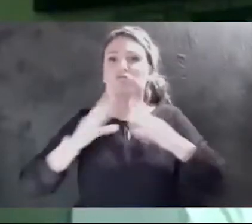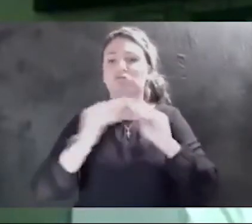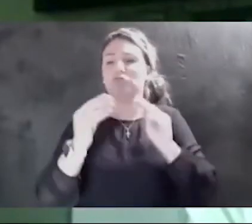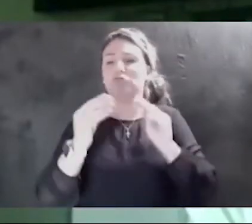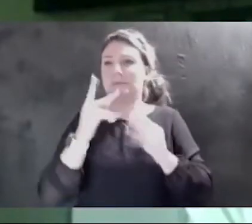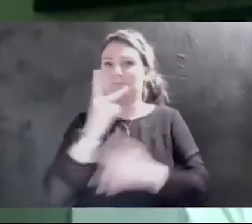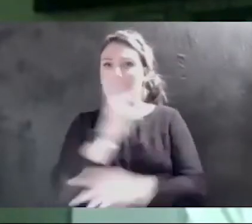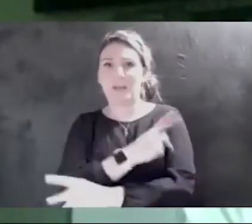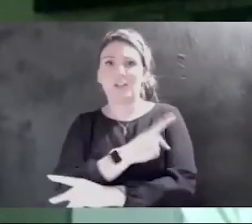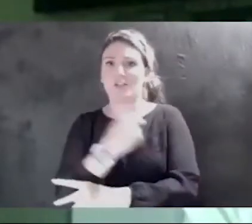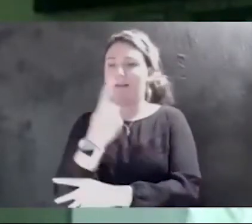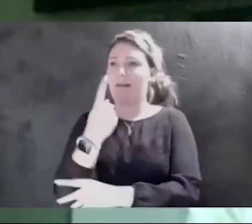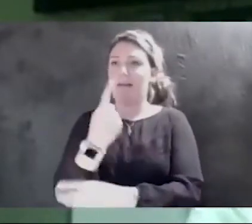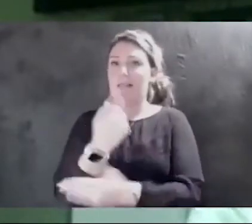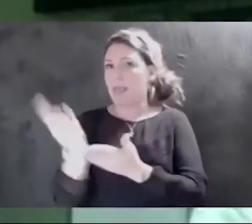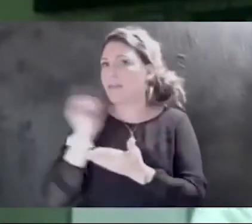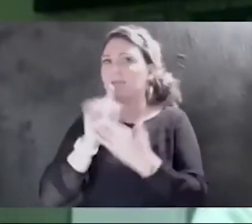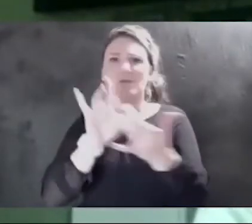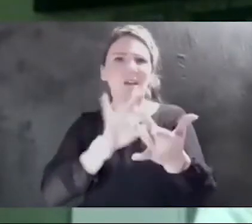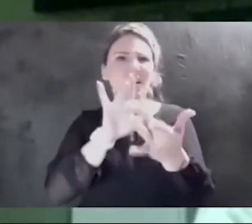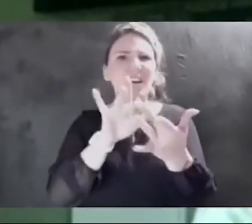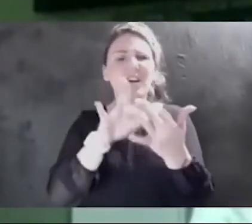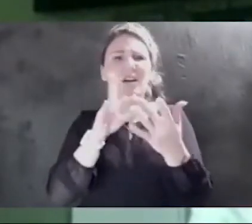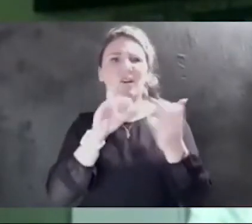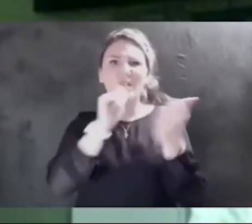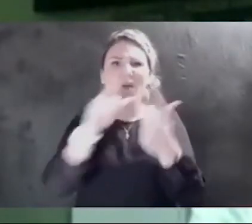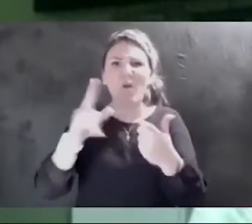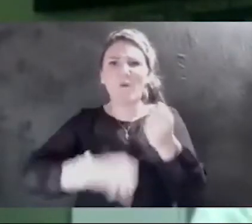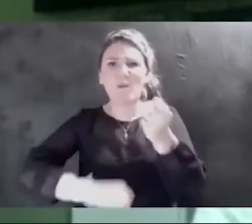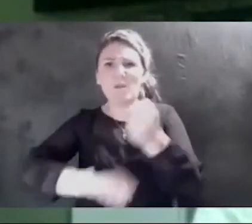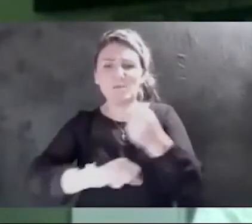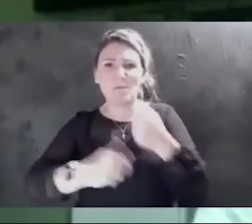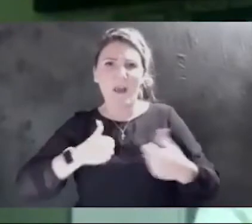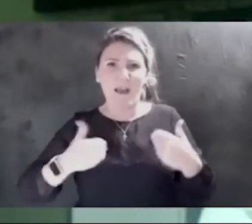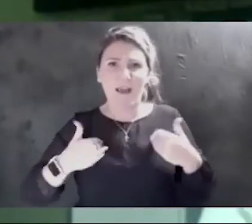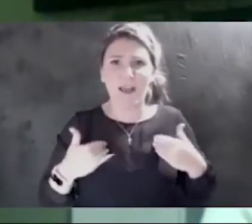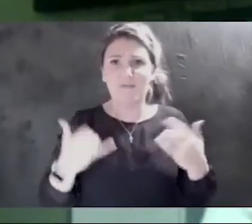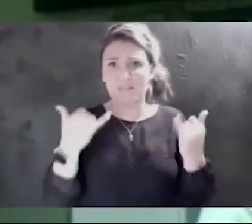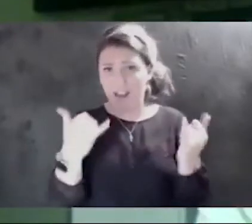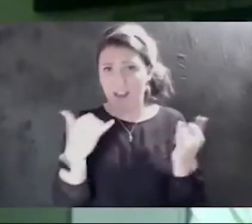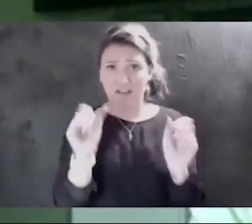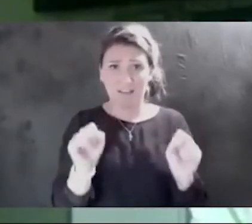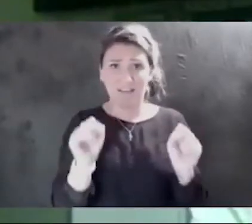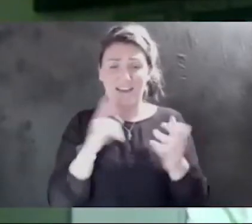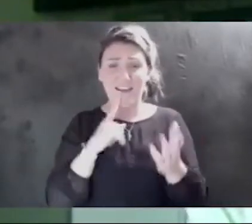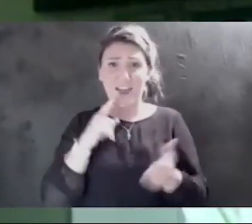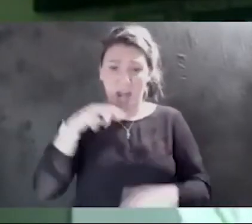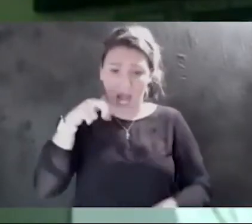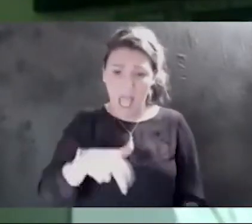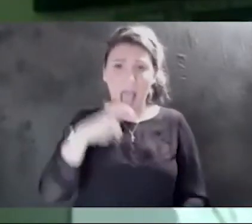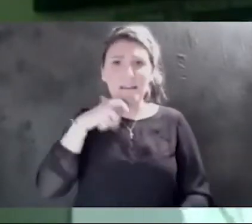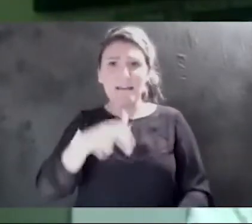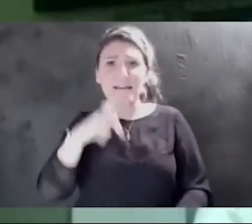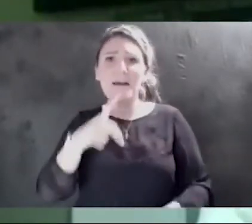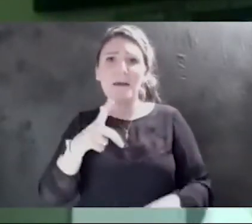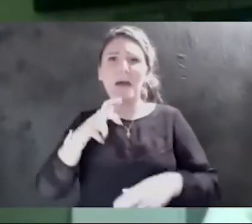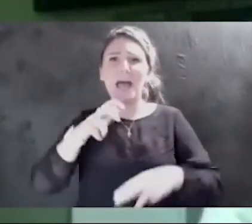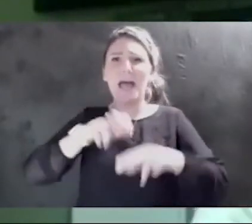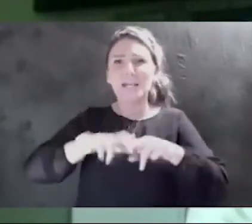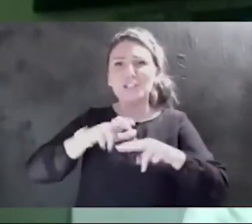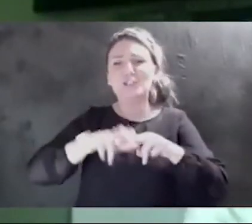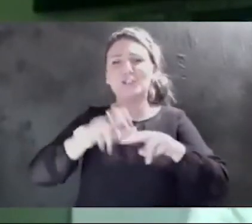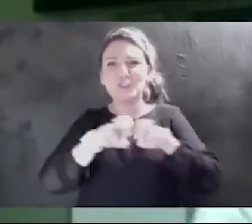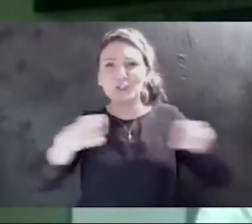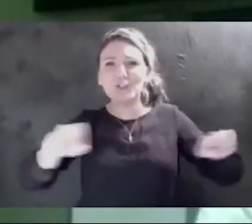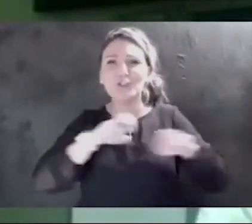reached out and said, with all of the support I'm getting, I'm now able to get up and down out of my church pew on my own. And those are the sorts